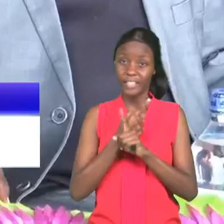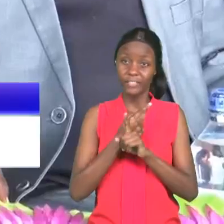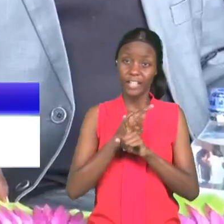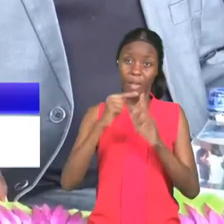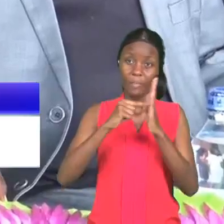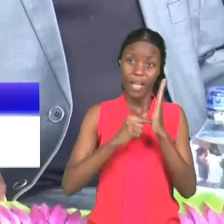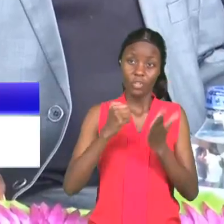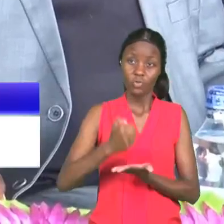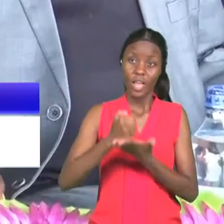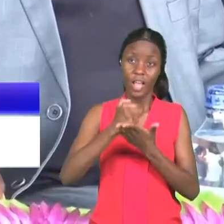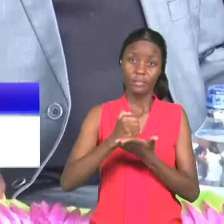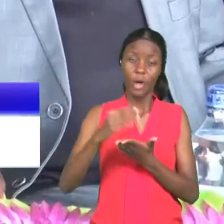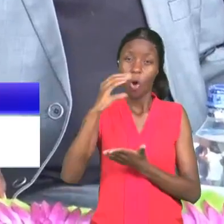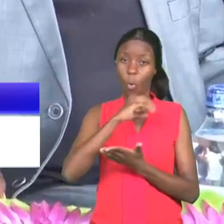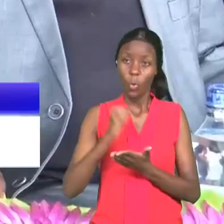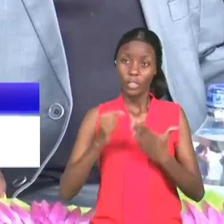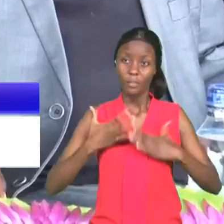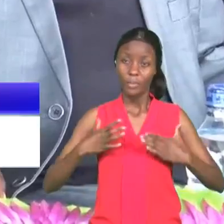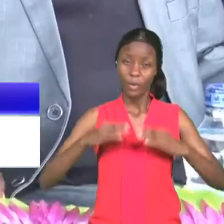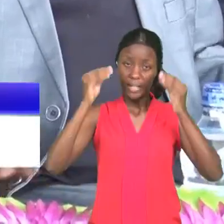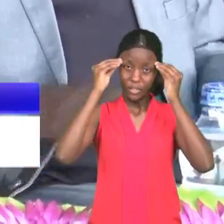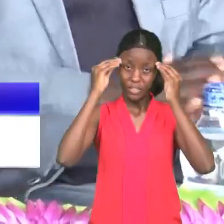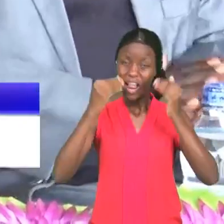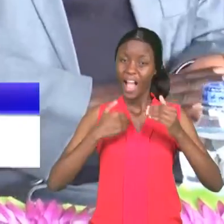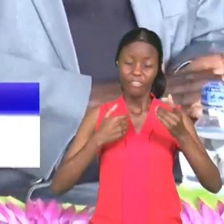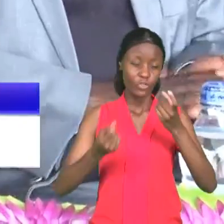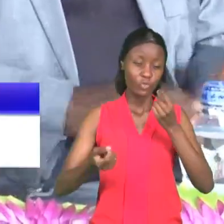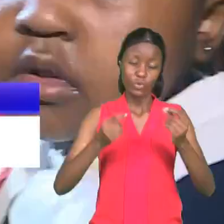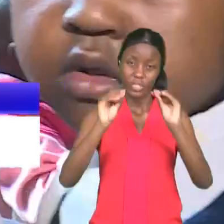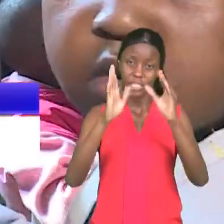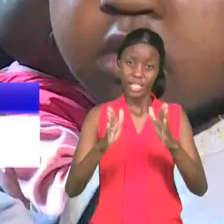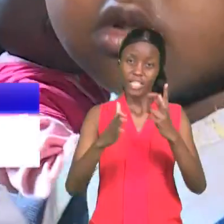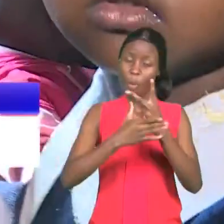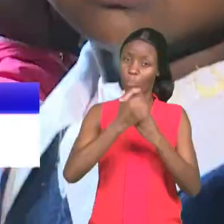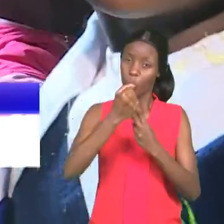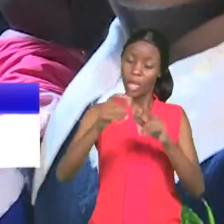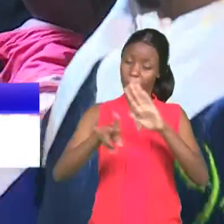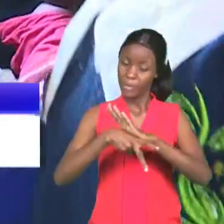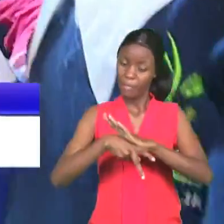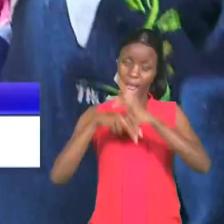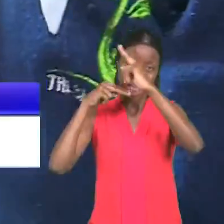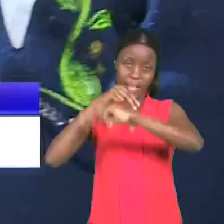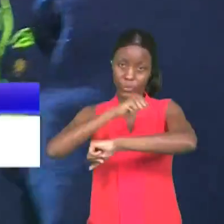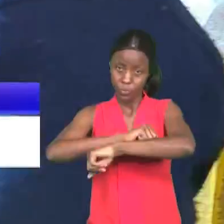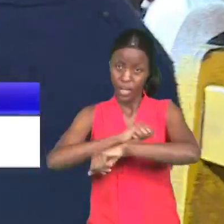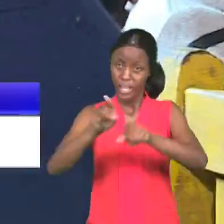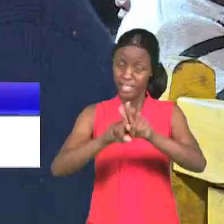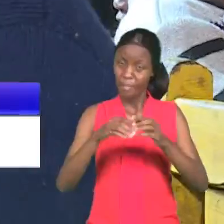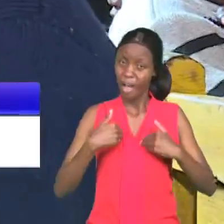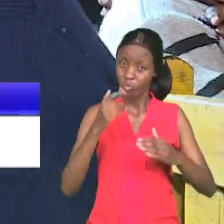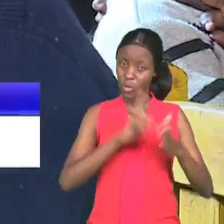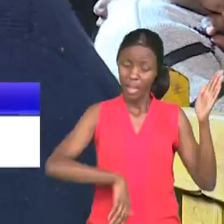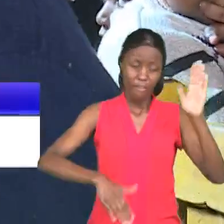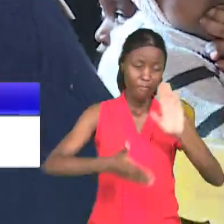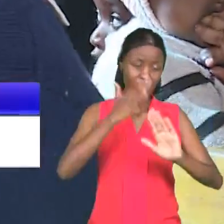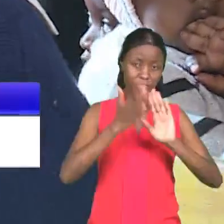adult education in the county, there's a huge shortage of teachers for both primary and secondary schools, and such, there was an urgent need